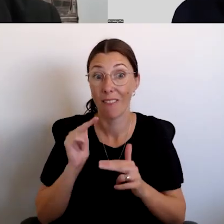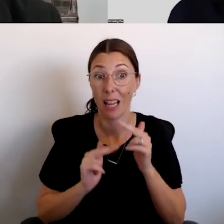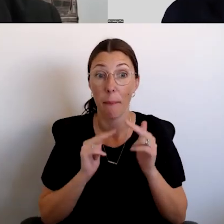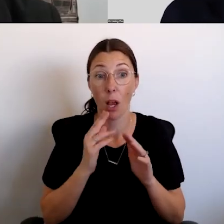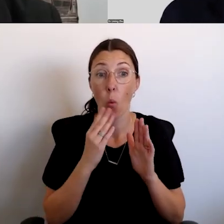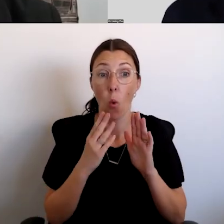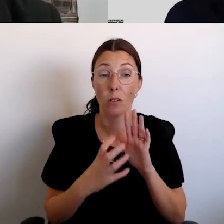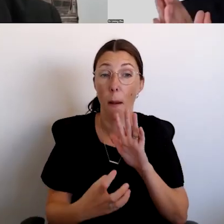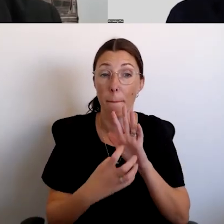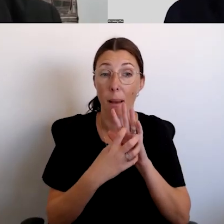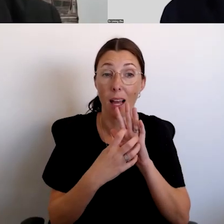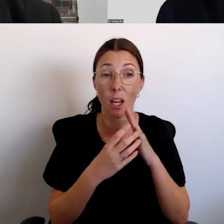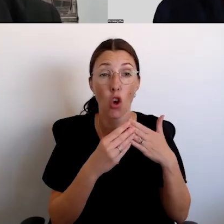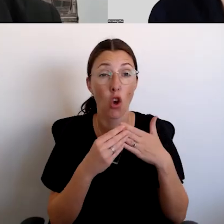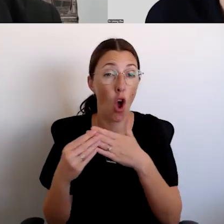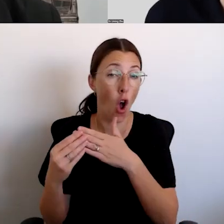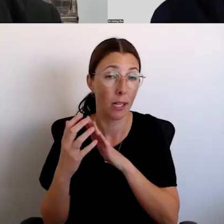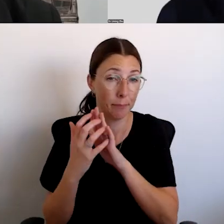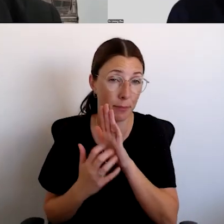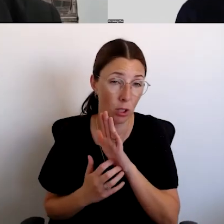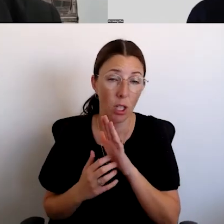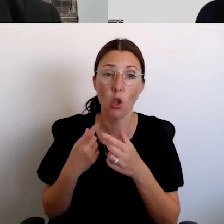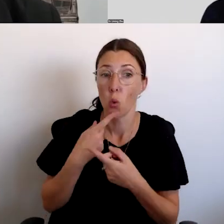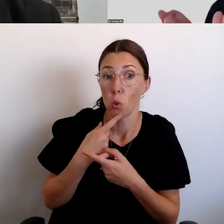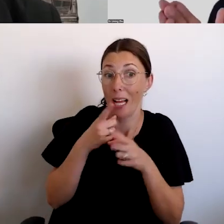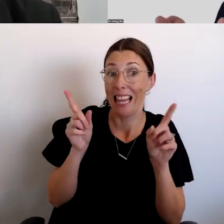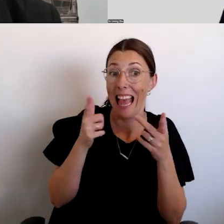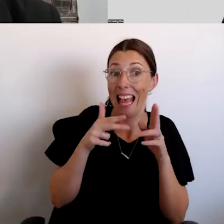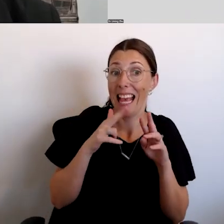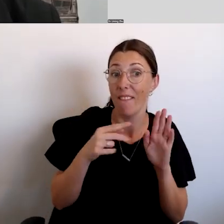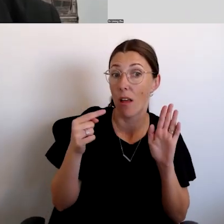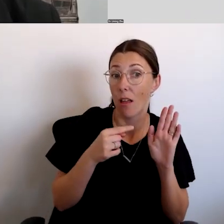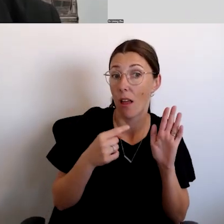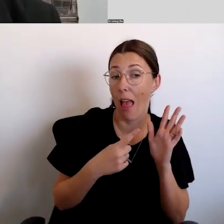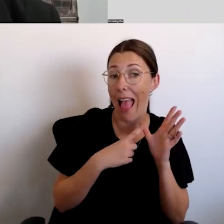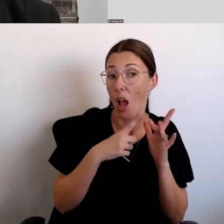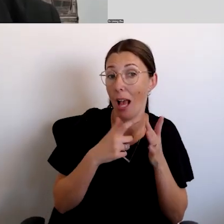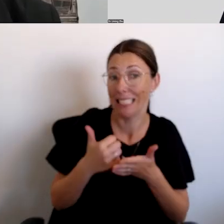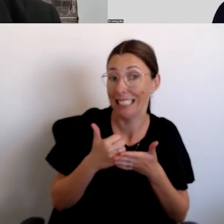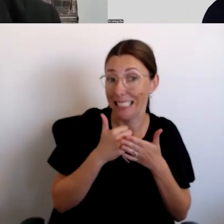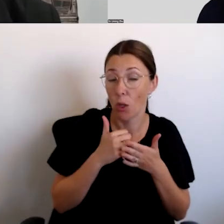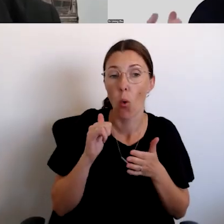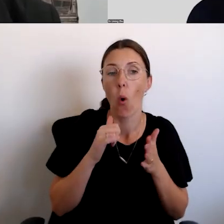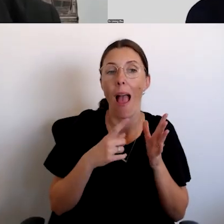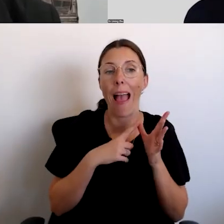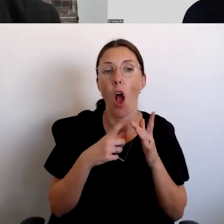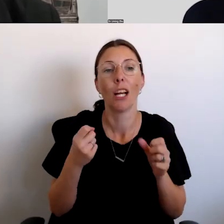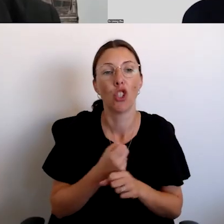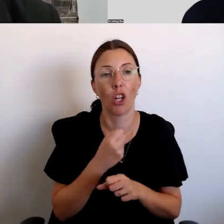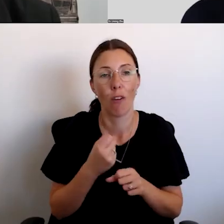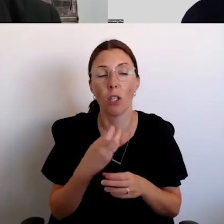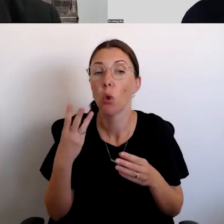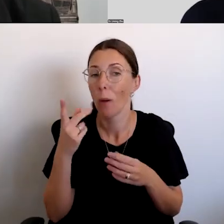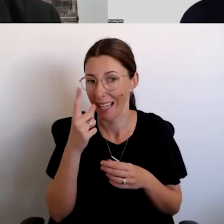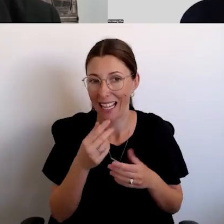labeling guide. That's for actually declaring whether something is AI assisted, AI generated in that way. So the techniques can be used for